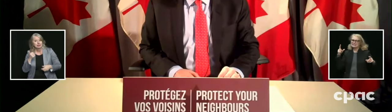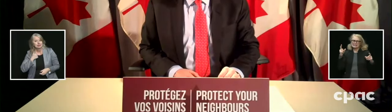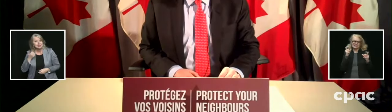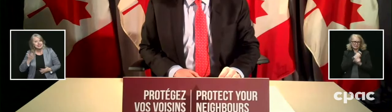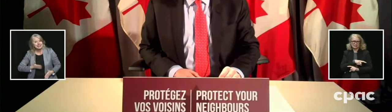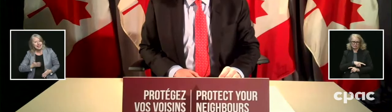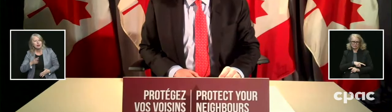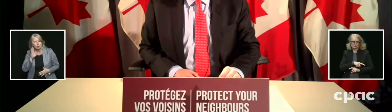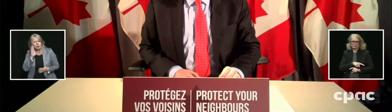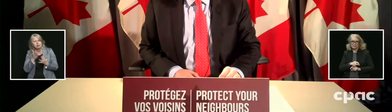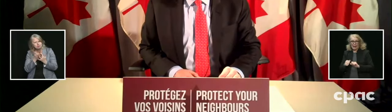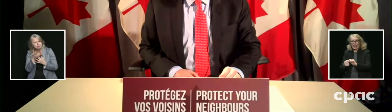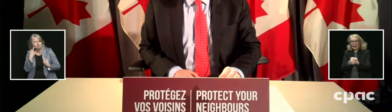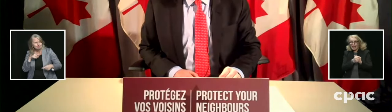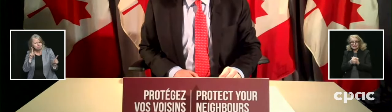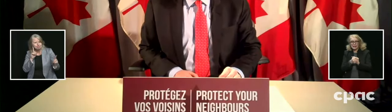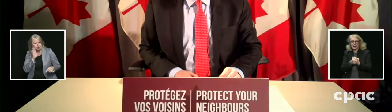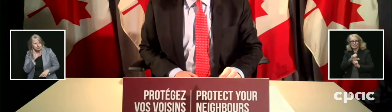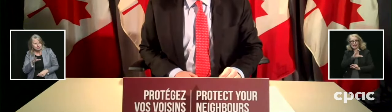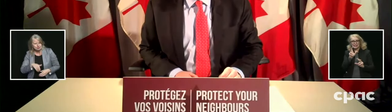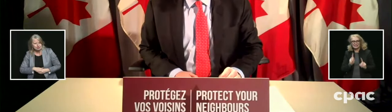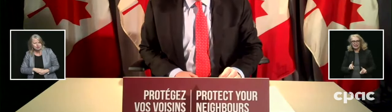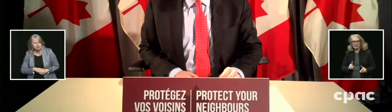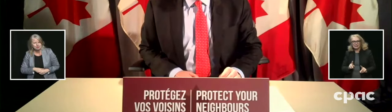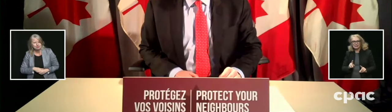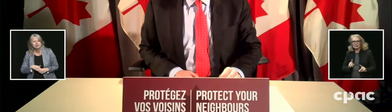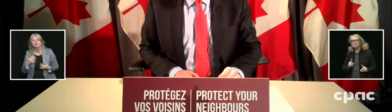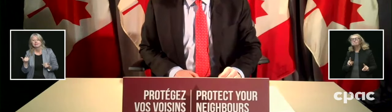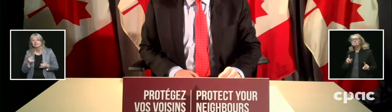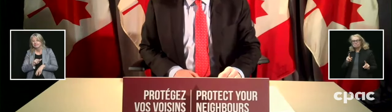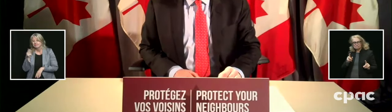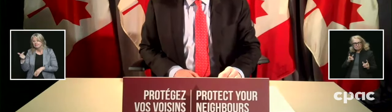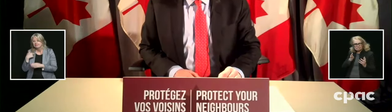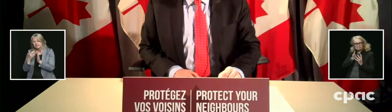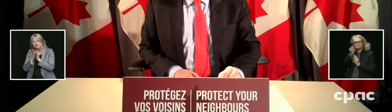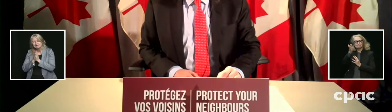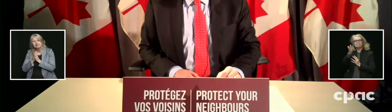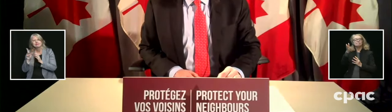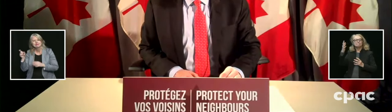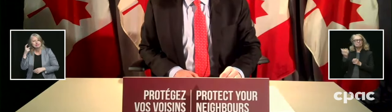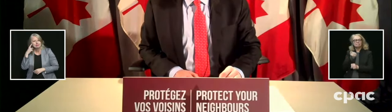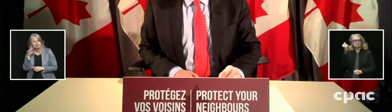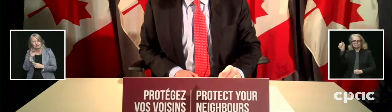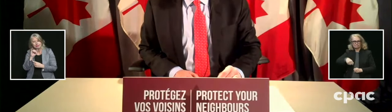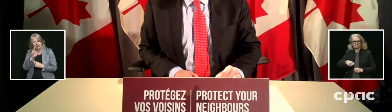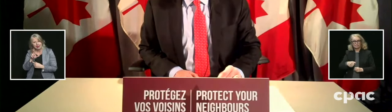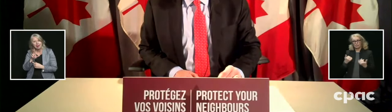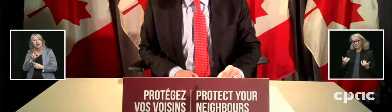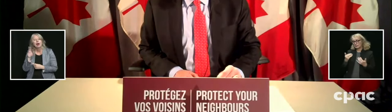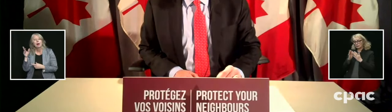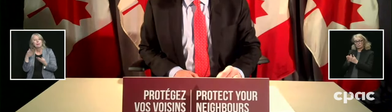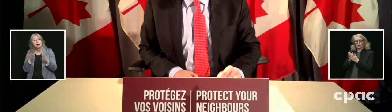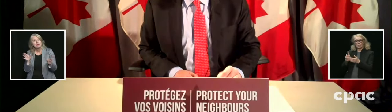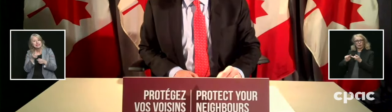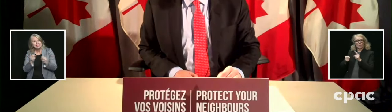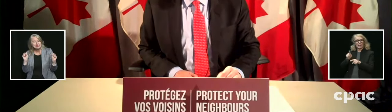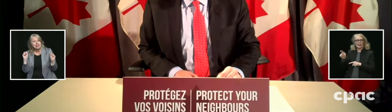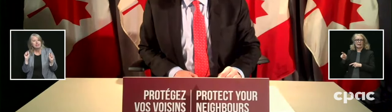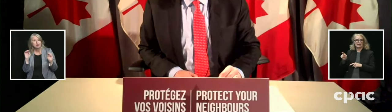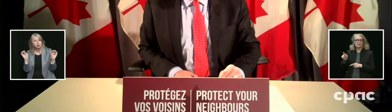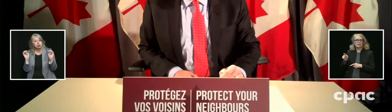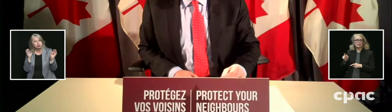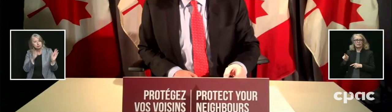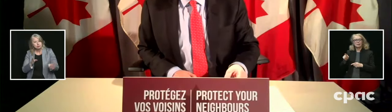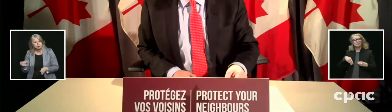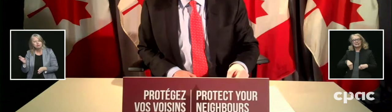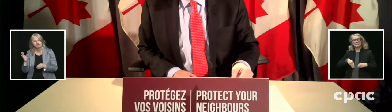we will come through this. I would now like to ask my colleague, Bill Blair, the Minister of Public Safety and Emergency Preparedness,